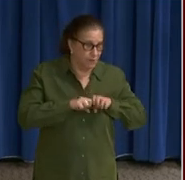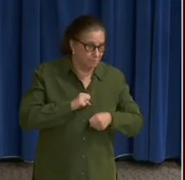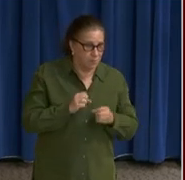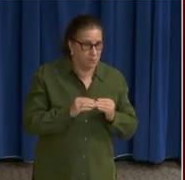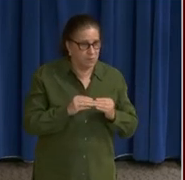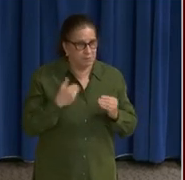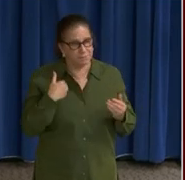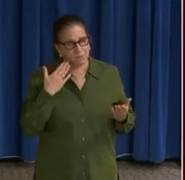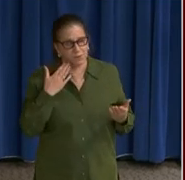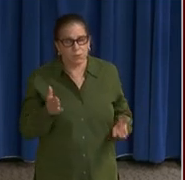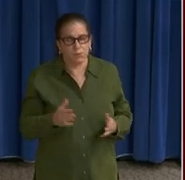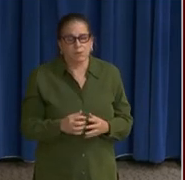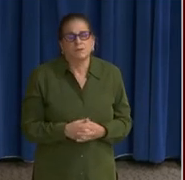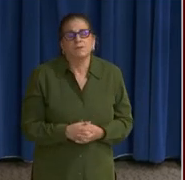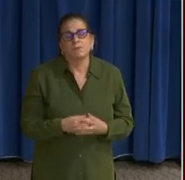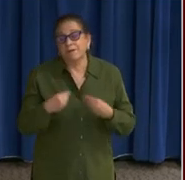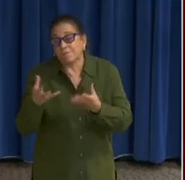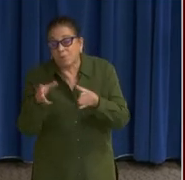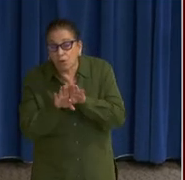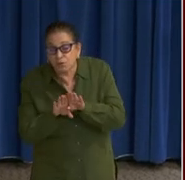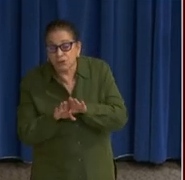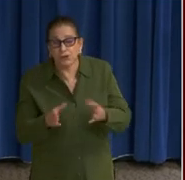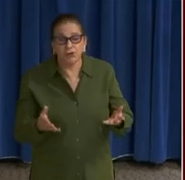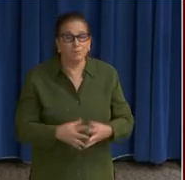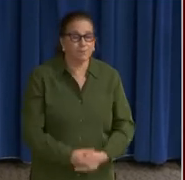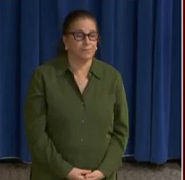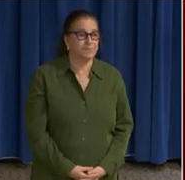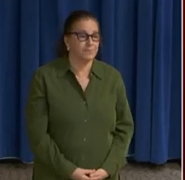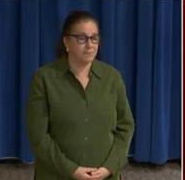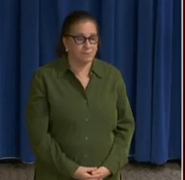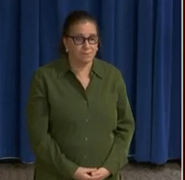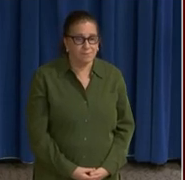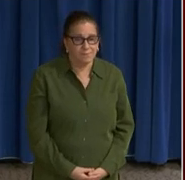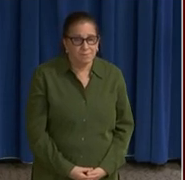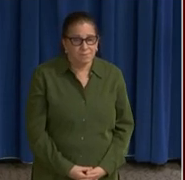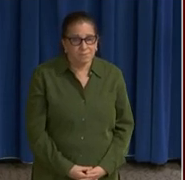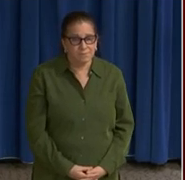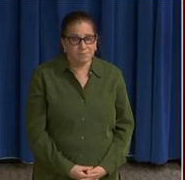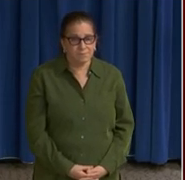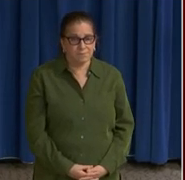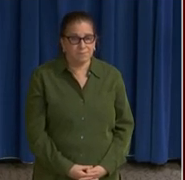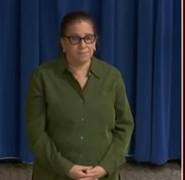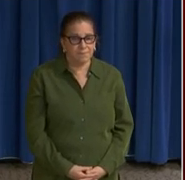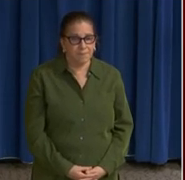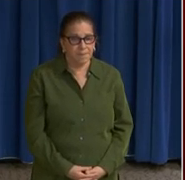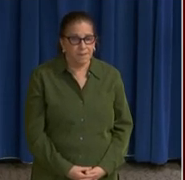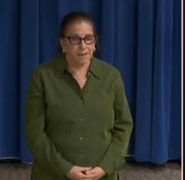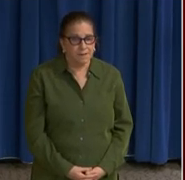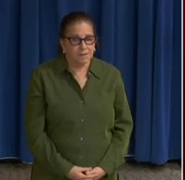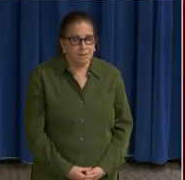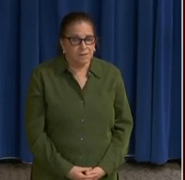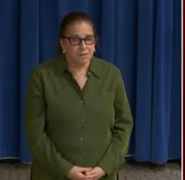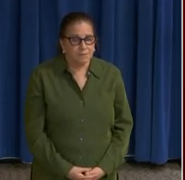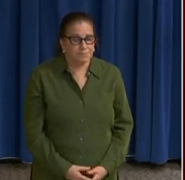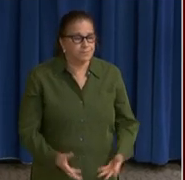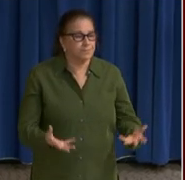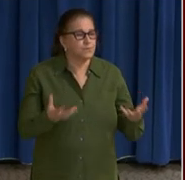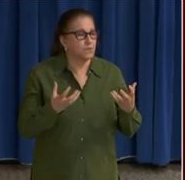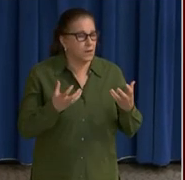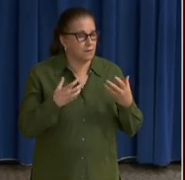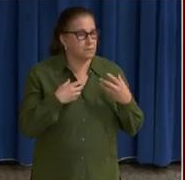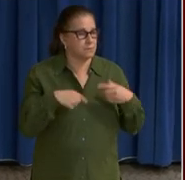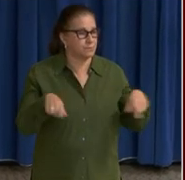implore you to proceed with respect and privacy for the family, and